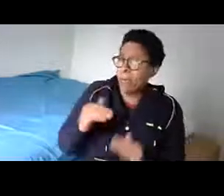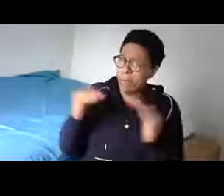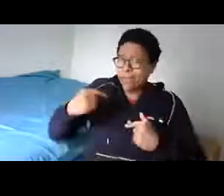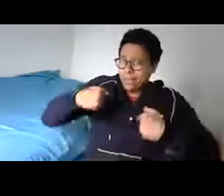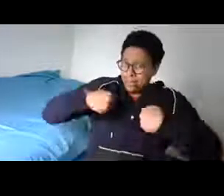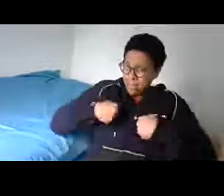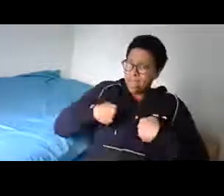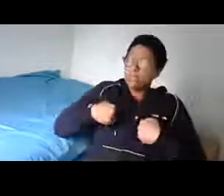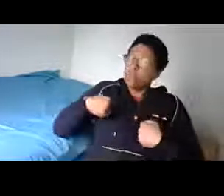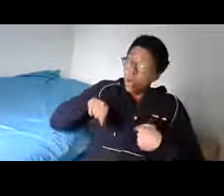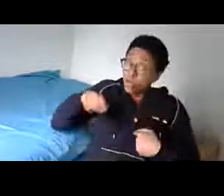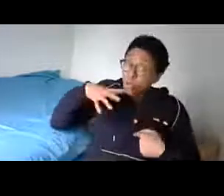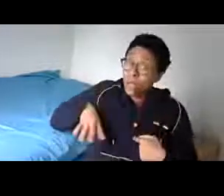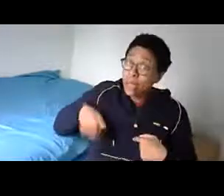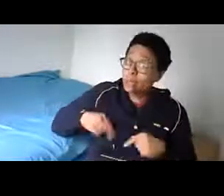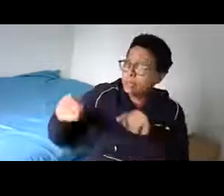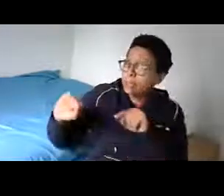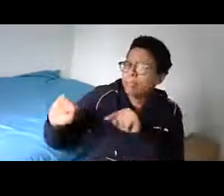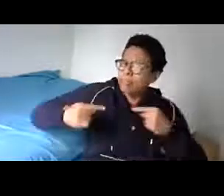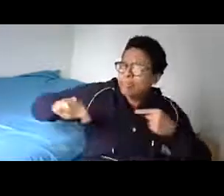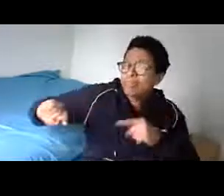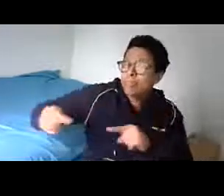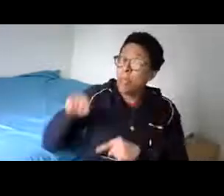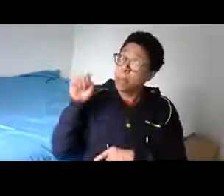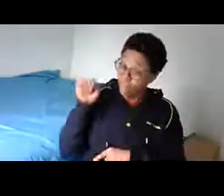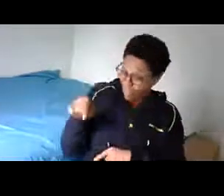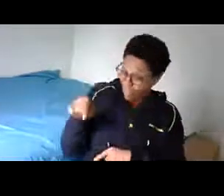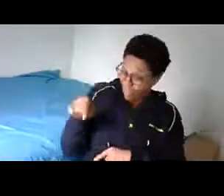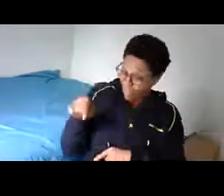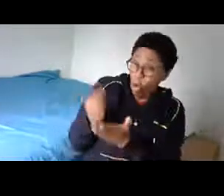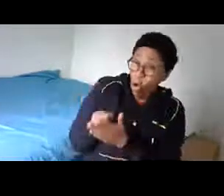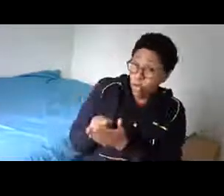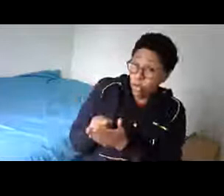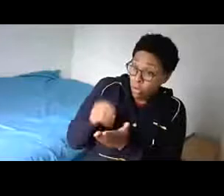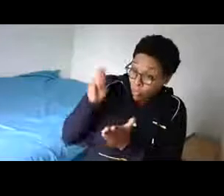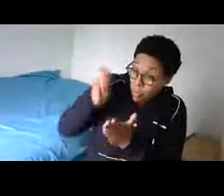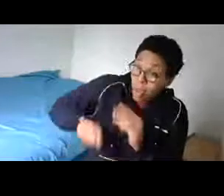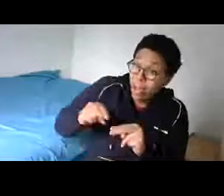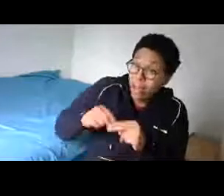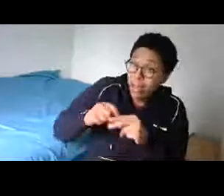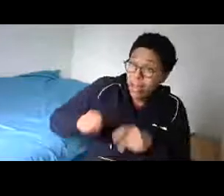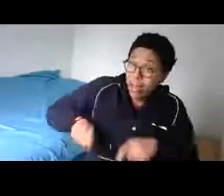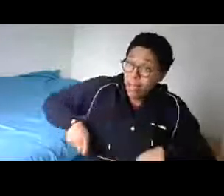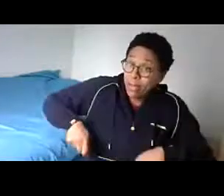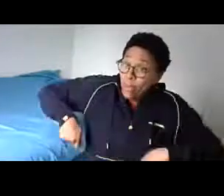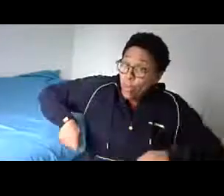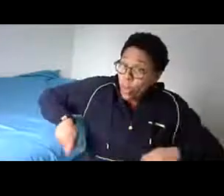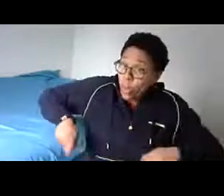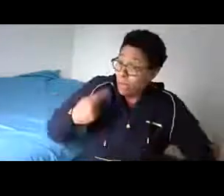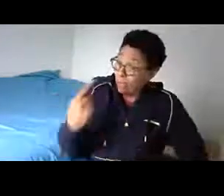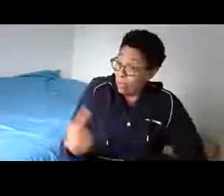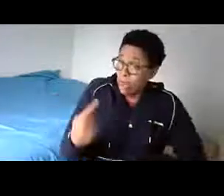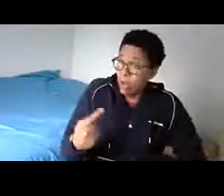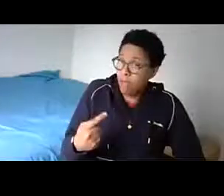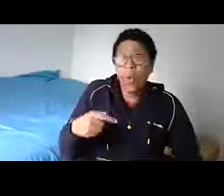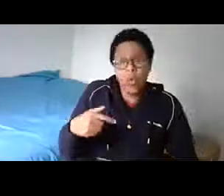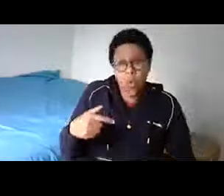social services. Another thing is, but also equipment, it doesn't have to be like